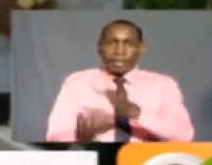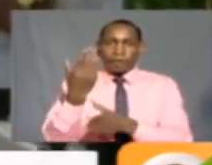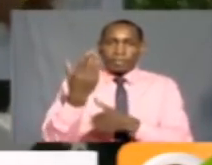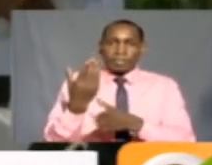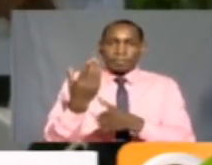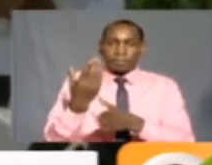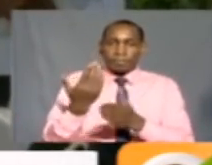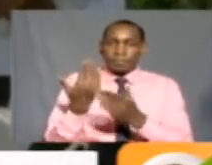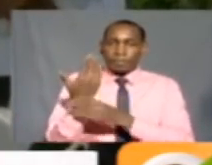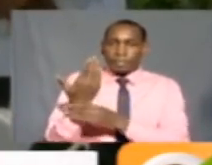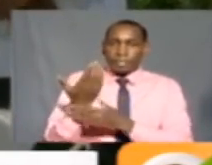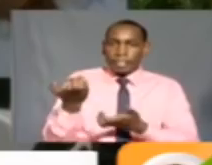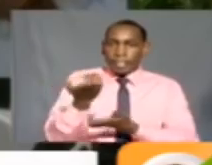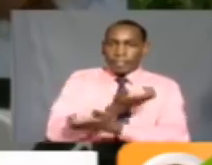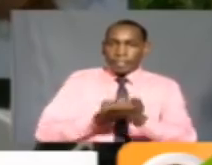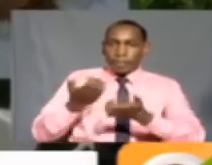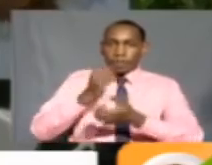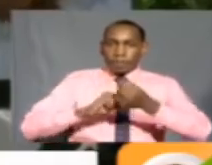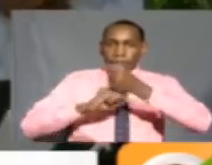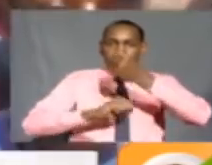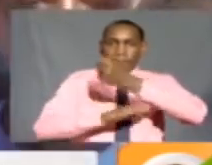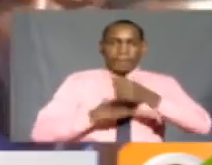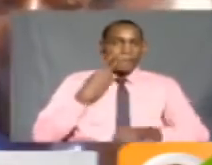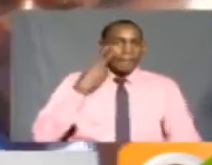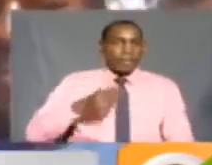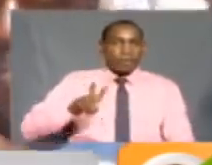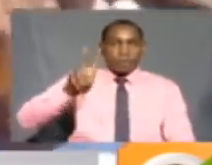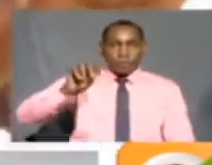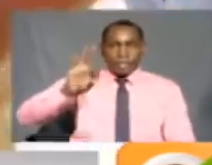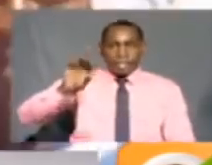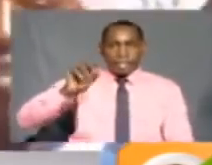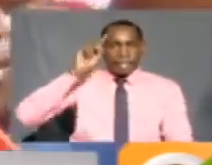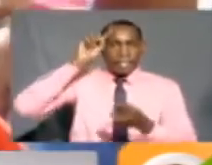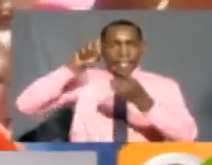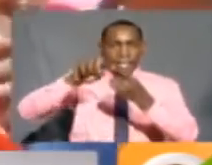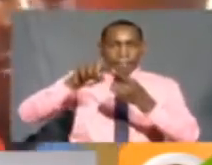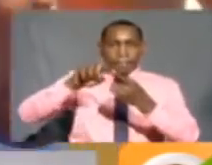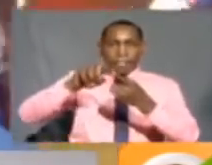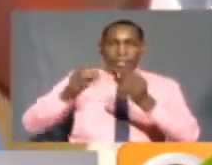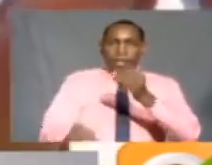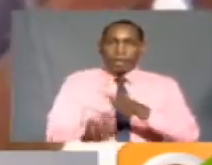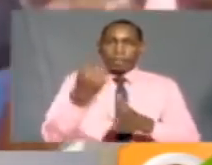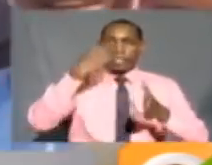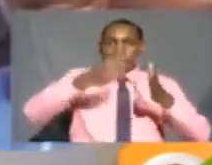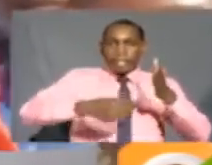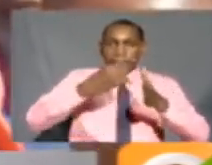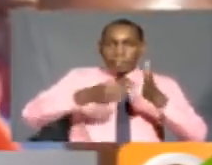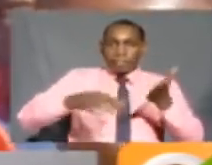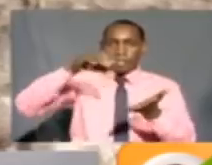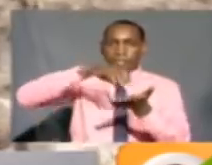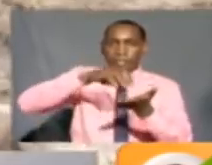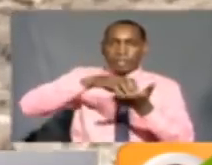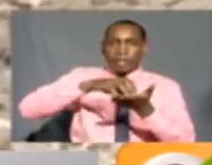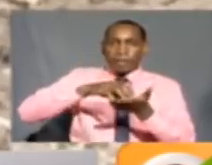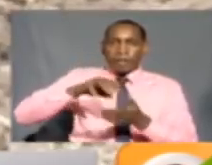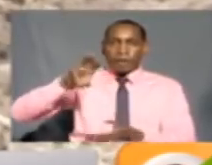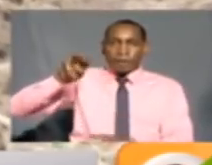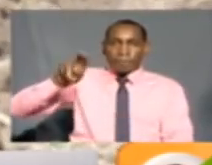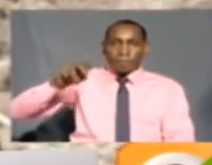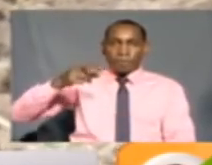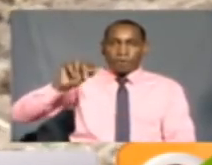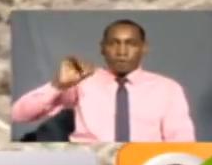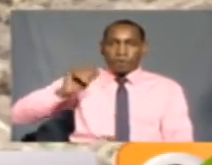was drafted under the economic pillar of Vision 2030 and aims at setting up an industrial park at Ombei in Muhoroni on